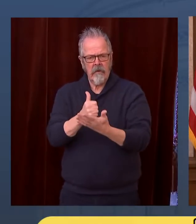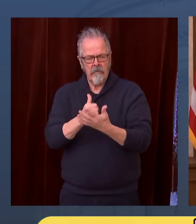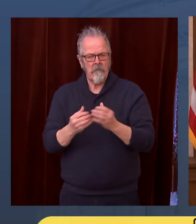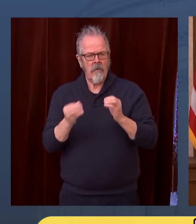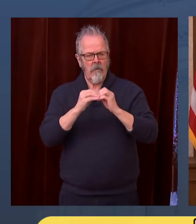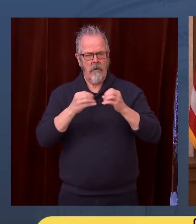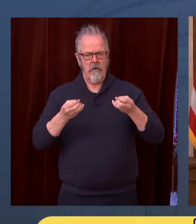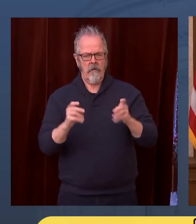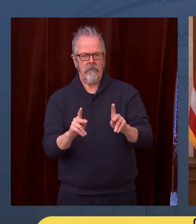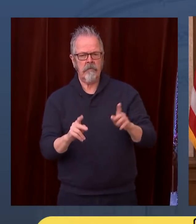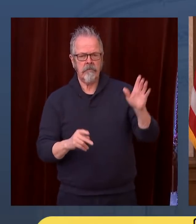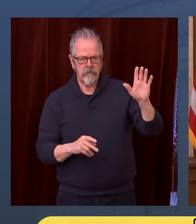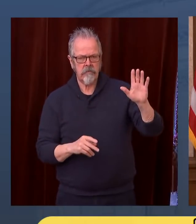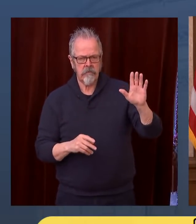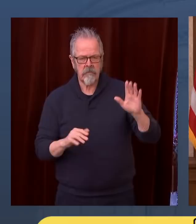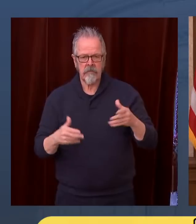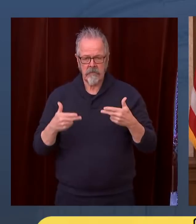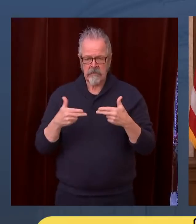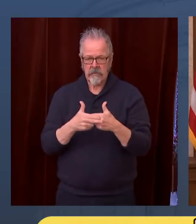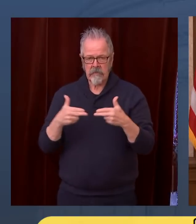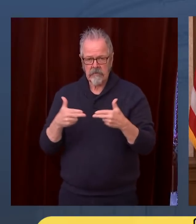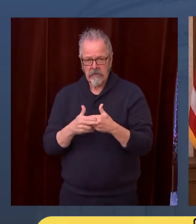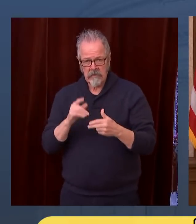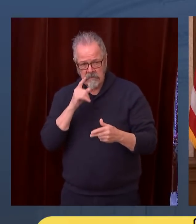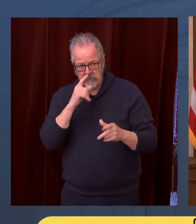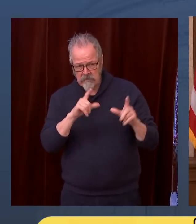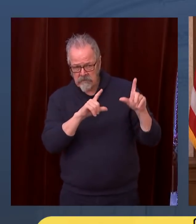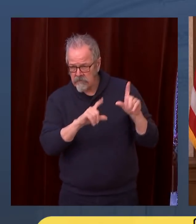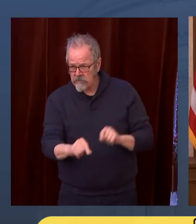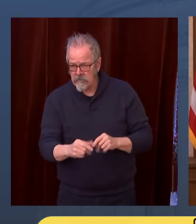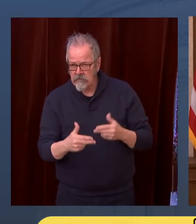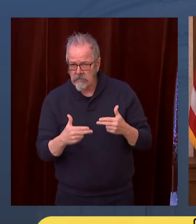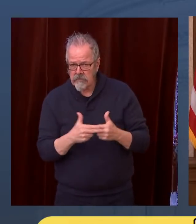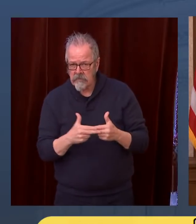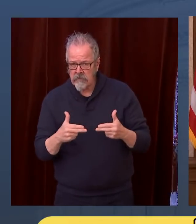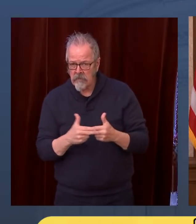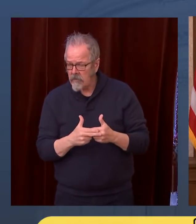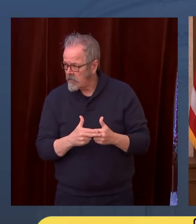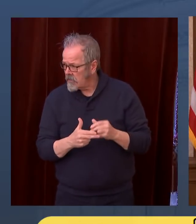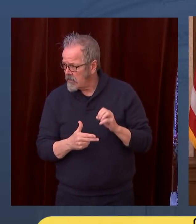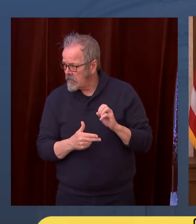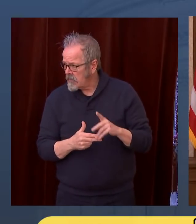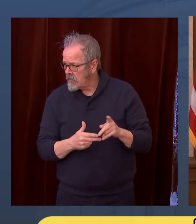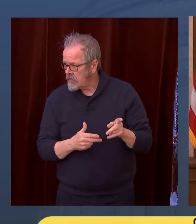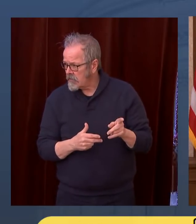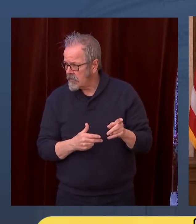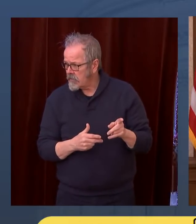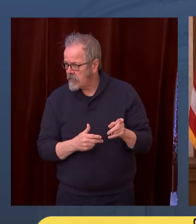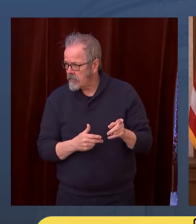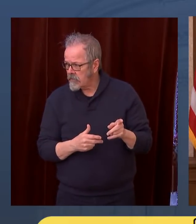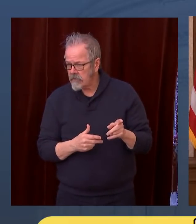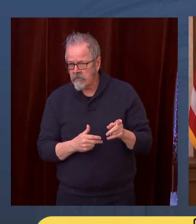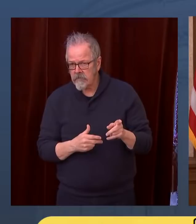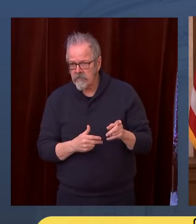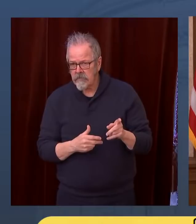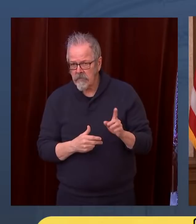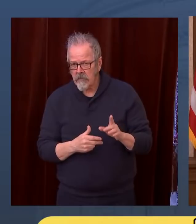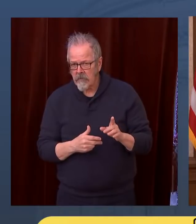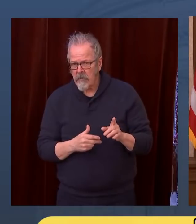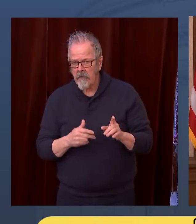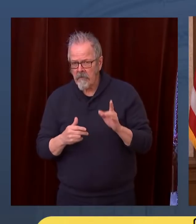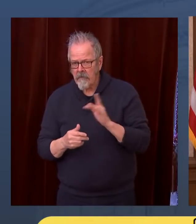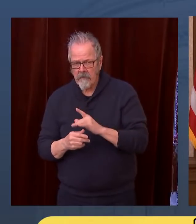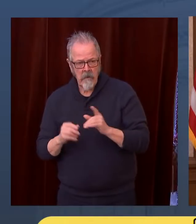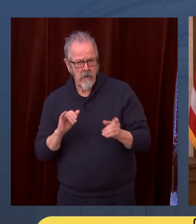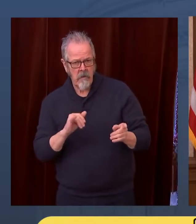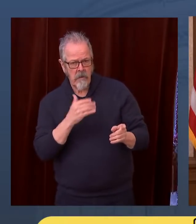that slide down. That one down? No, down. It's all. Okay, thank you. So next, here's